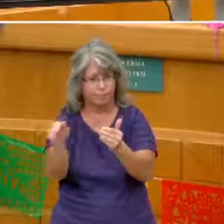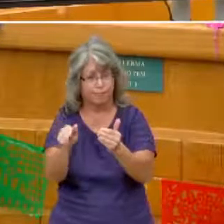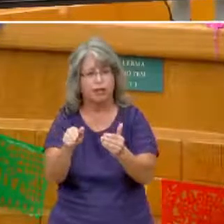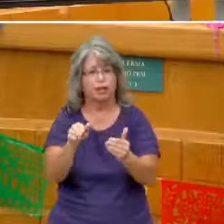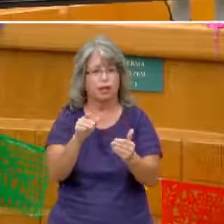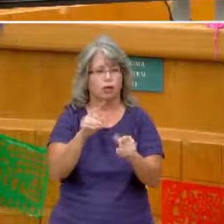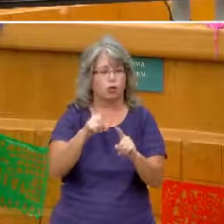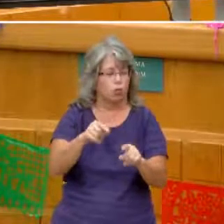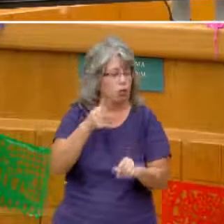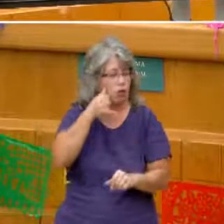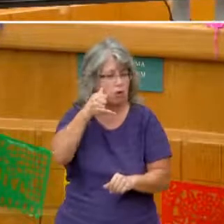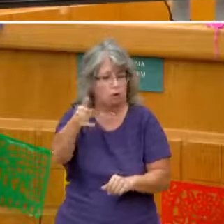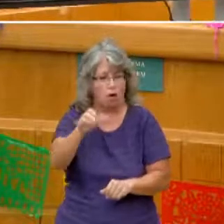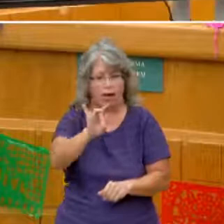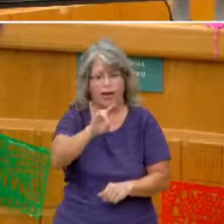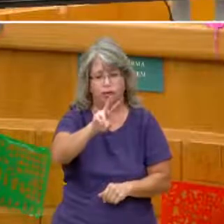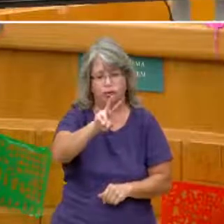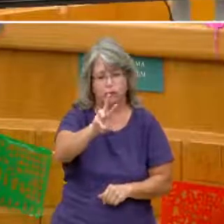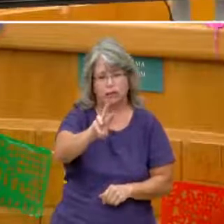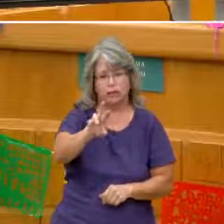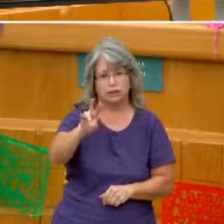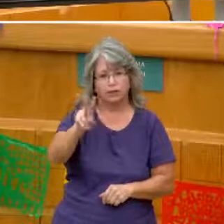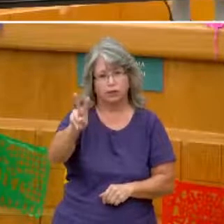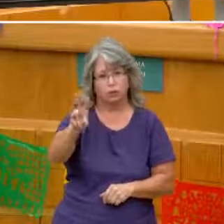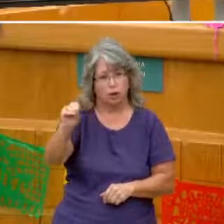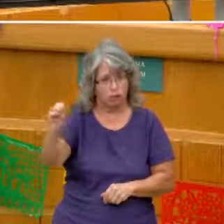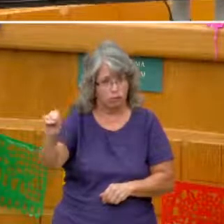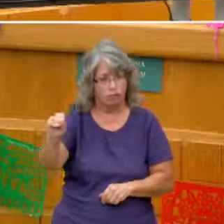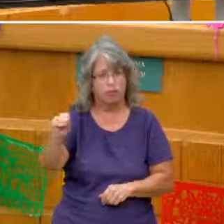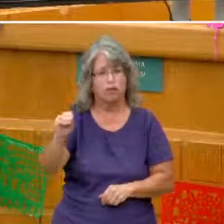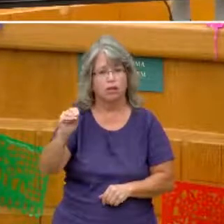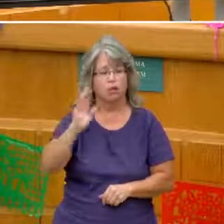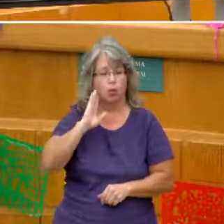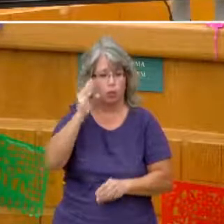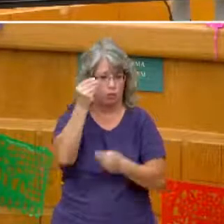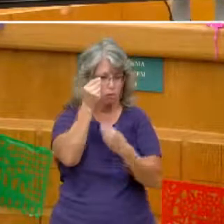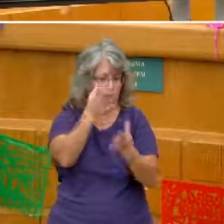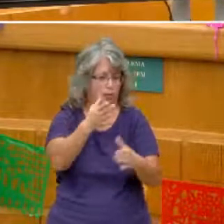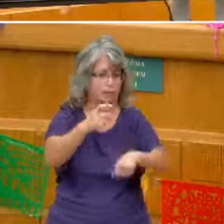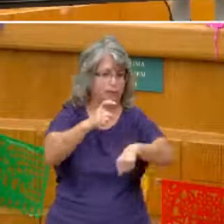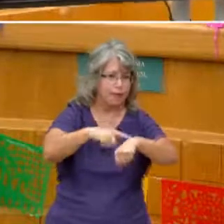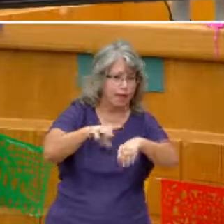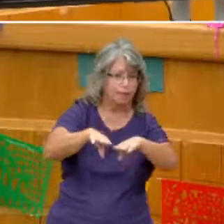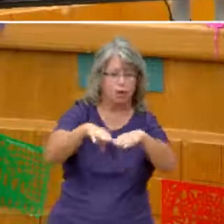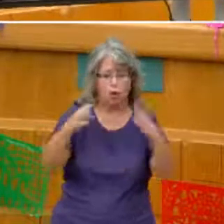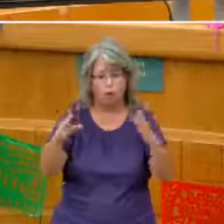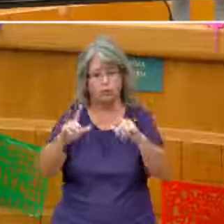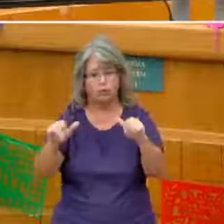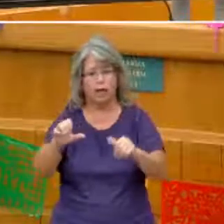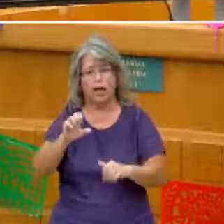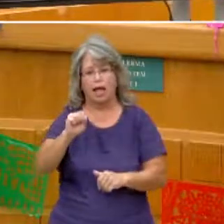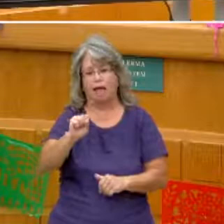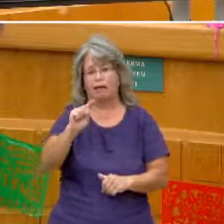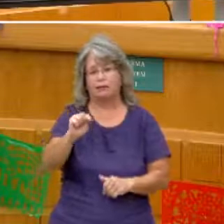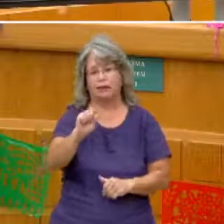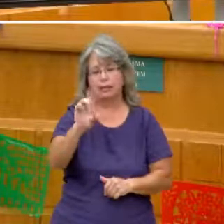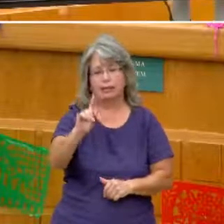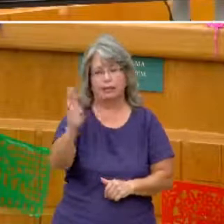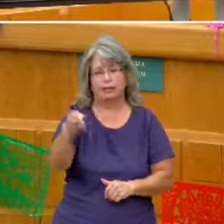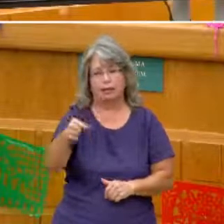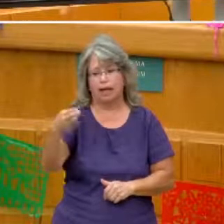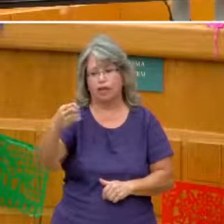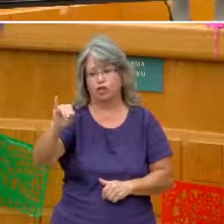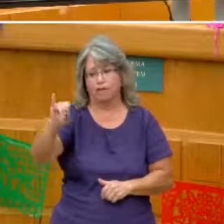health department at 826-7200 and we can give you that information as well. Our STD HIV clinic, as well